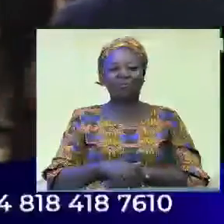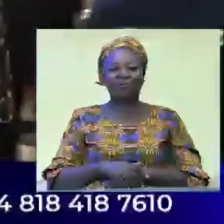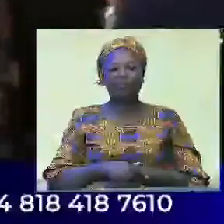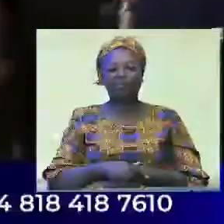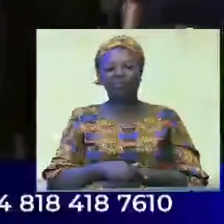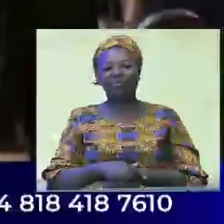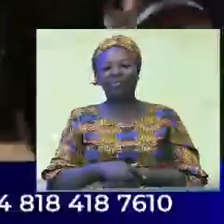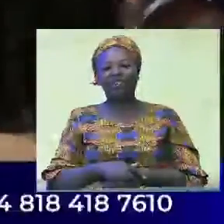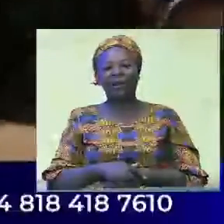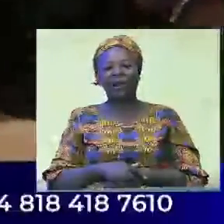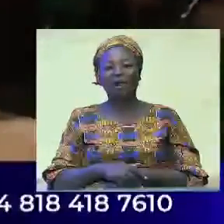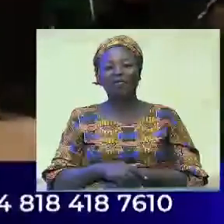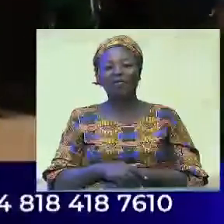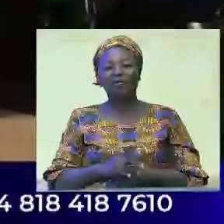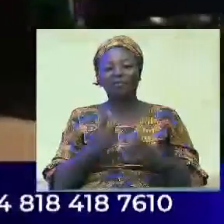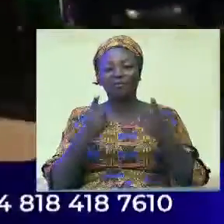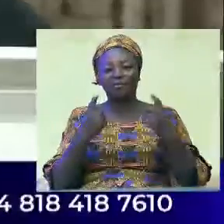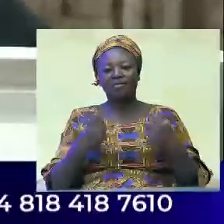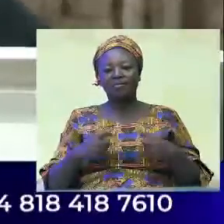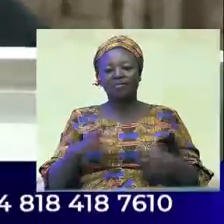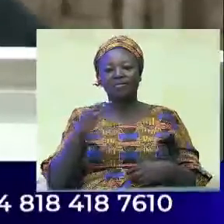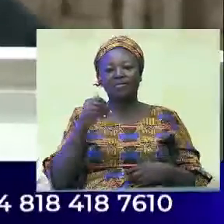Wonderful.